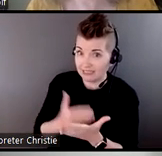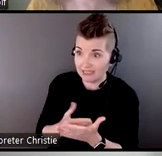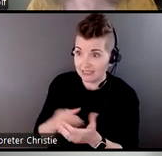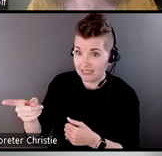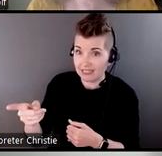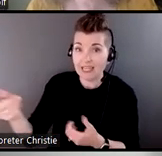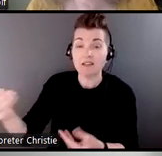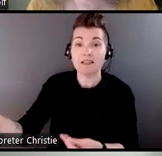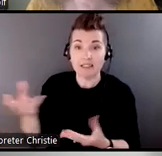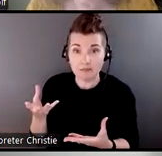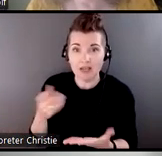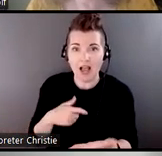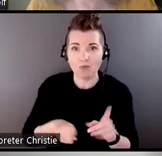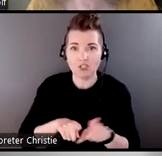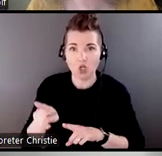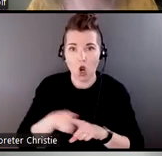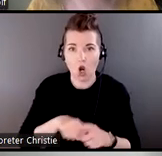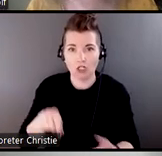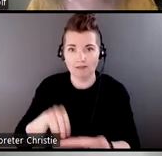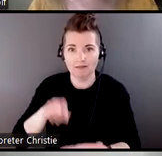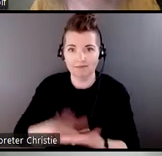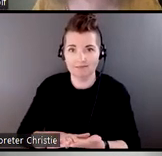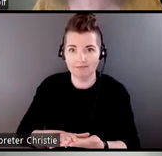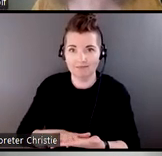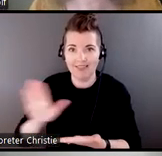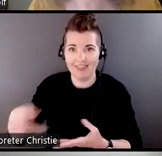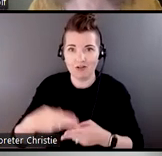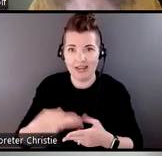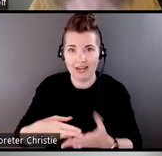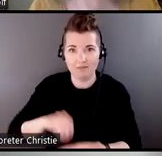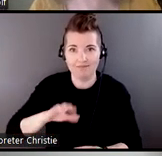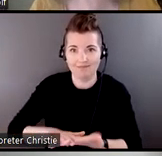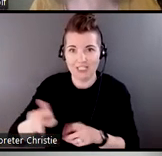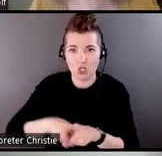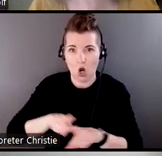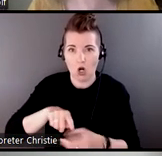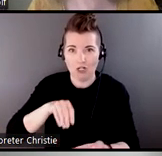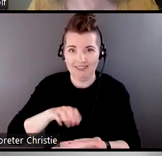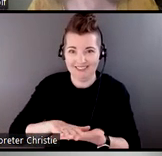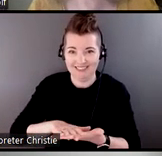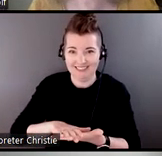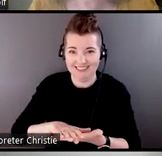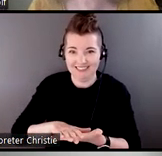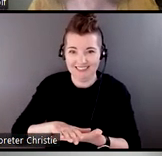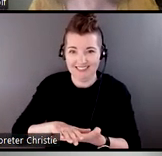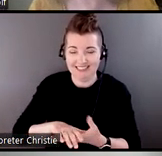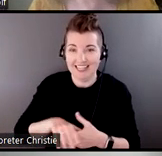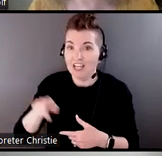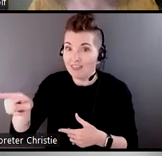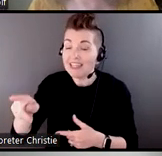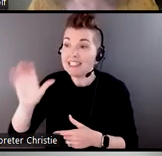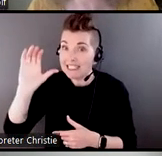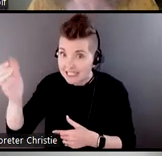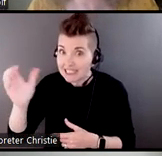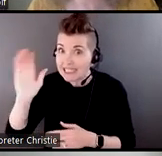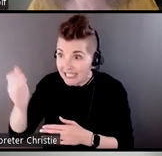beside their name. I want to remember that that's the person who maybe didn't sign up just to be polite, but seemed really keen. And then I will follow